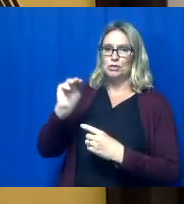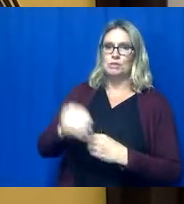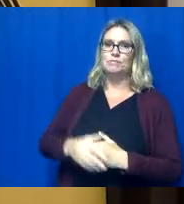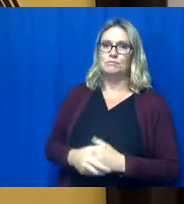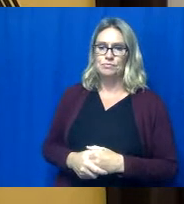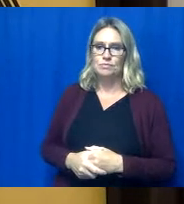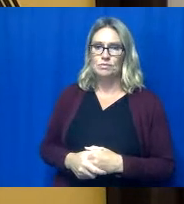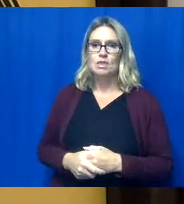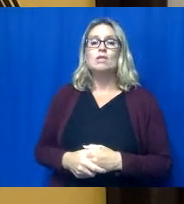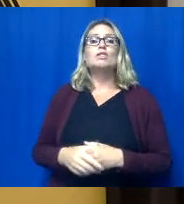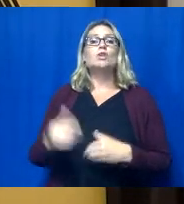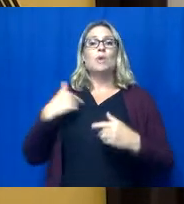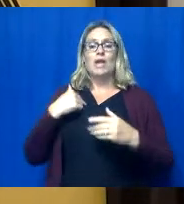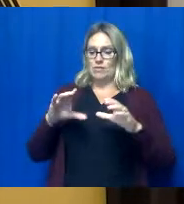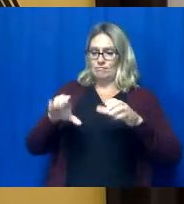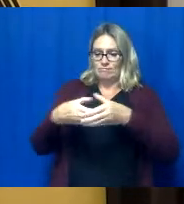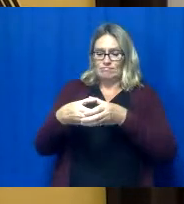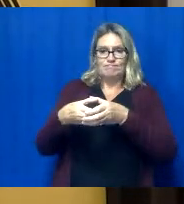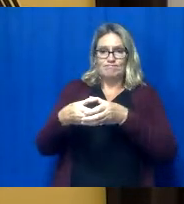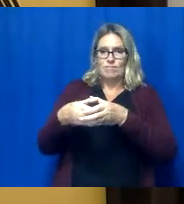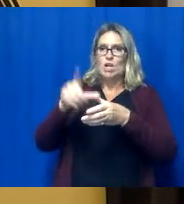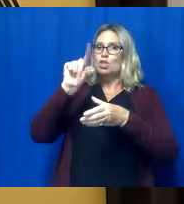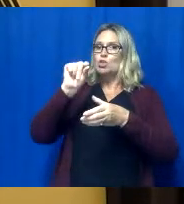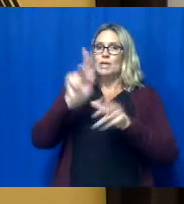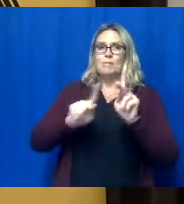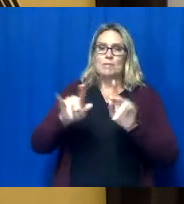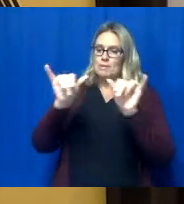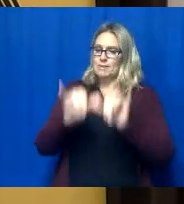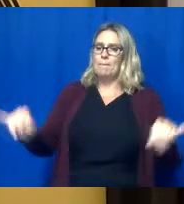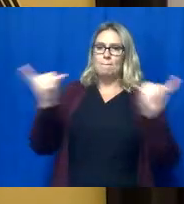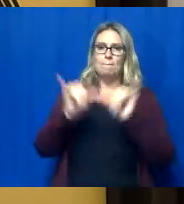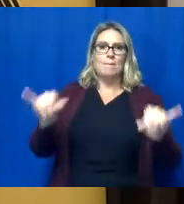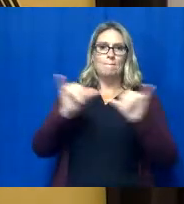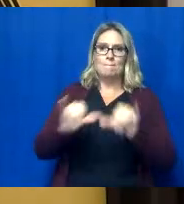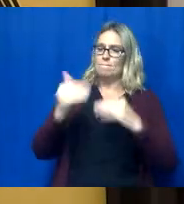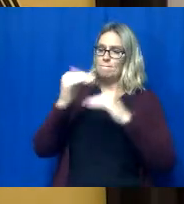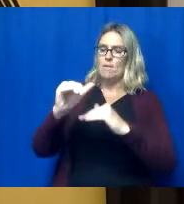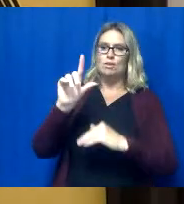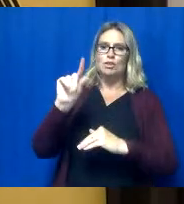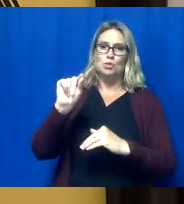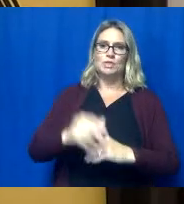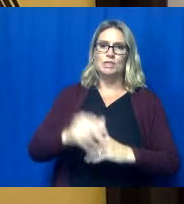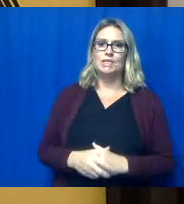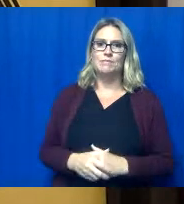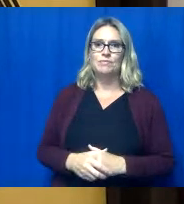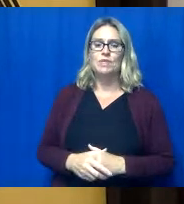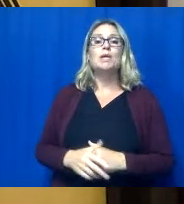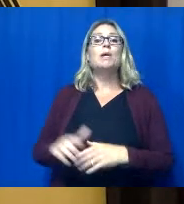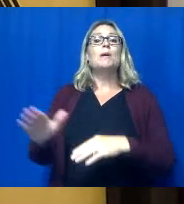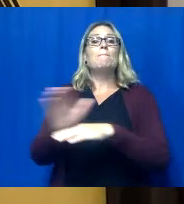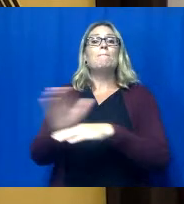are limited to your 20 consistent contacts. Businesses and events where people gather or exercise,